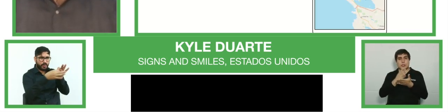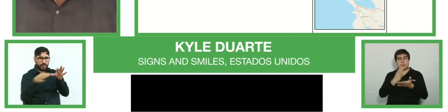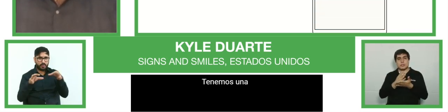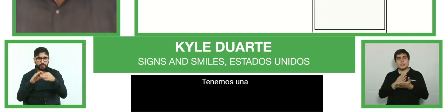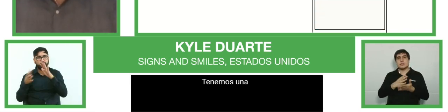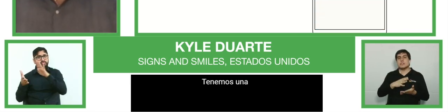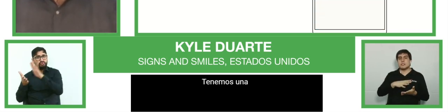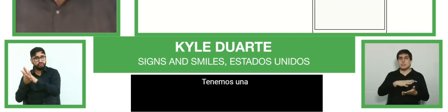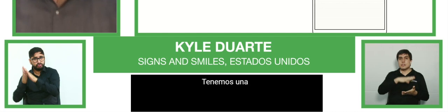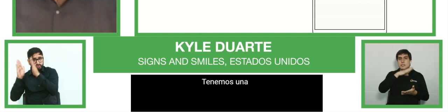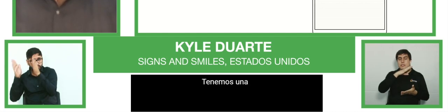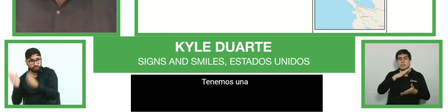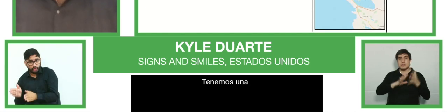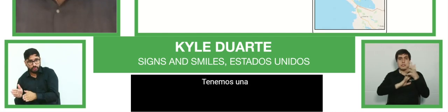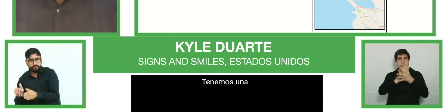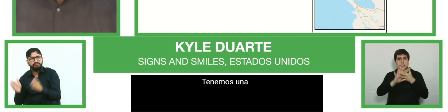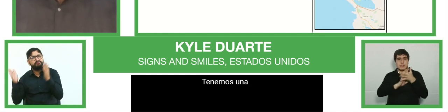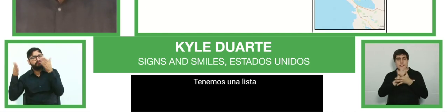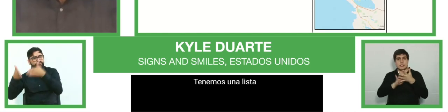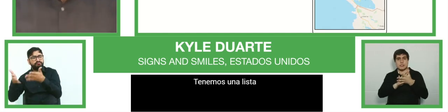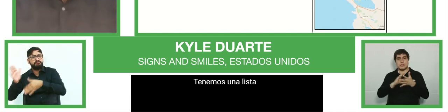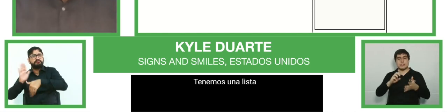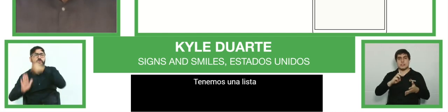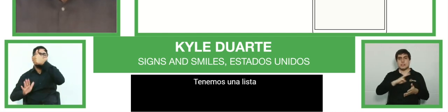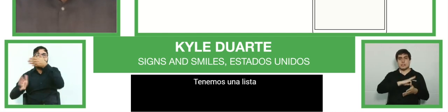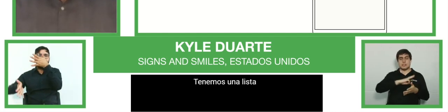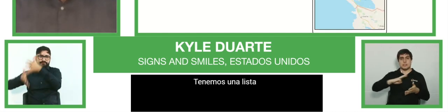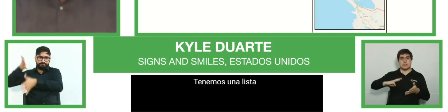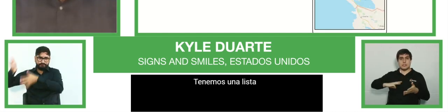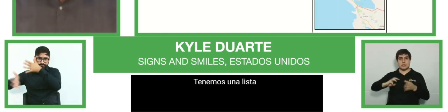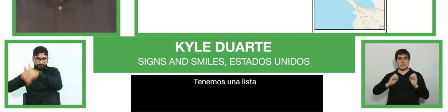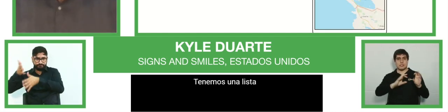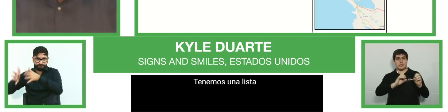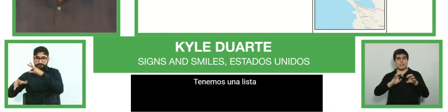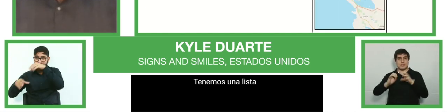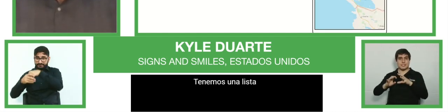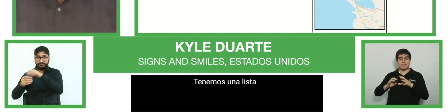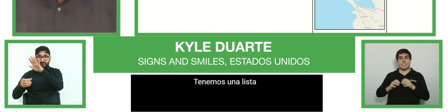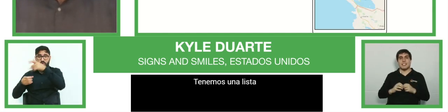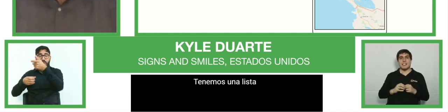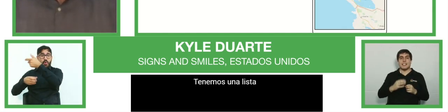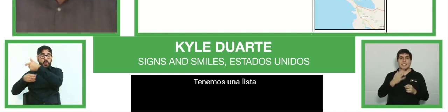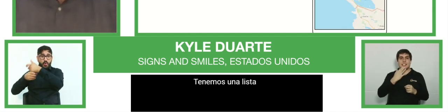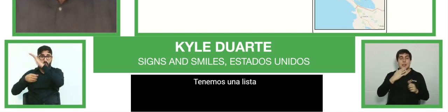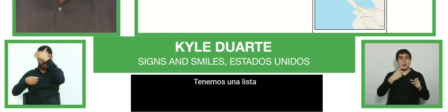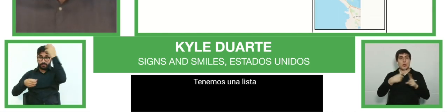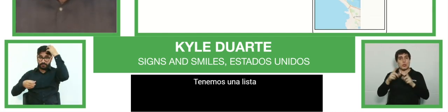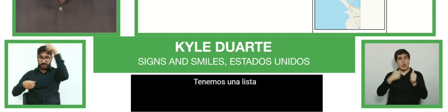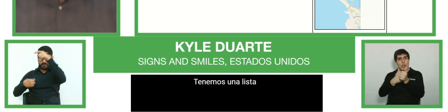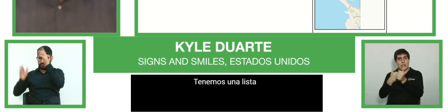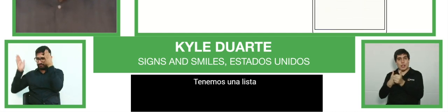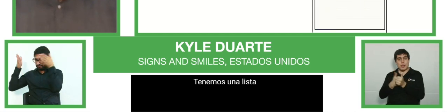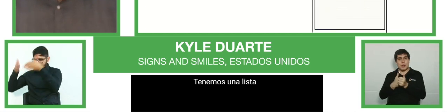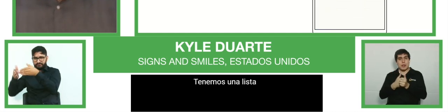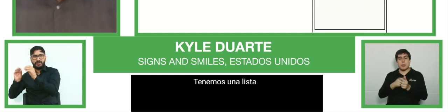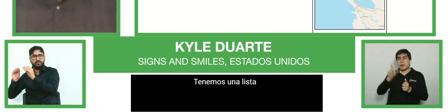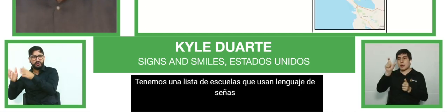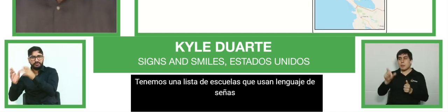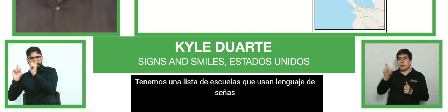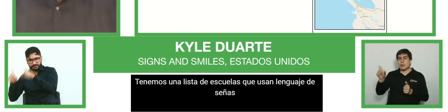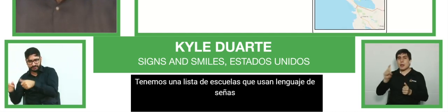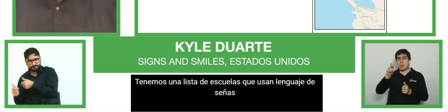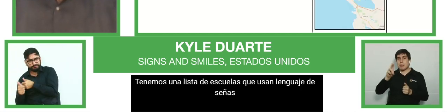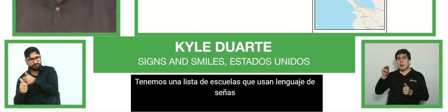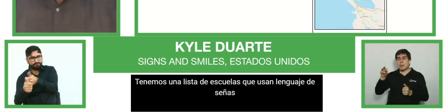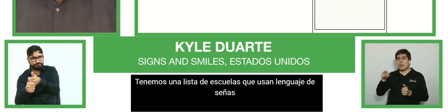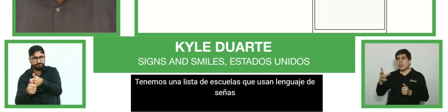realize, again, that parents are uneasy about how it is that they will support their children. So we wanted to make sure that they have